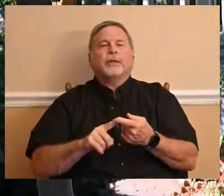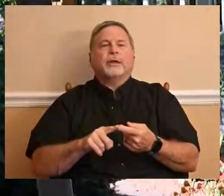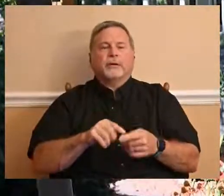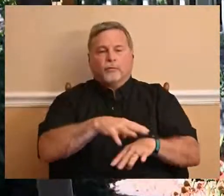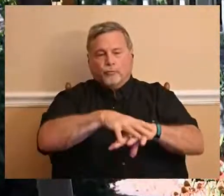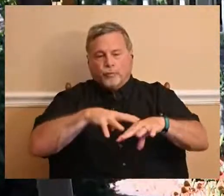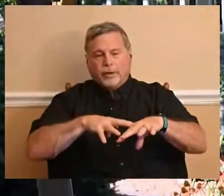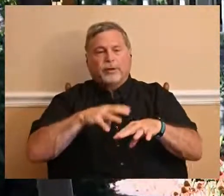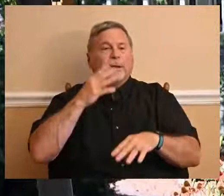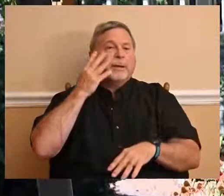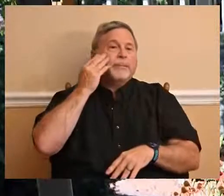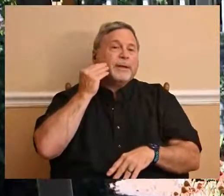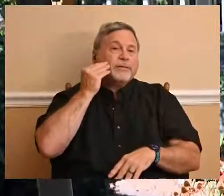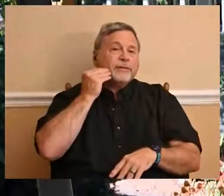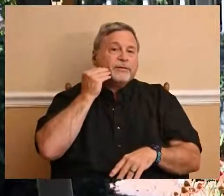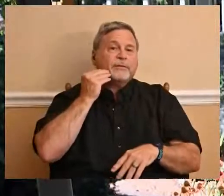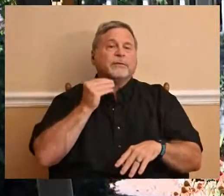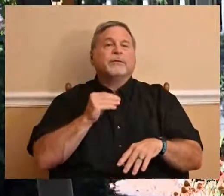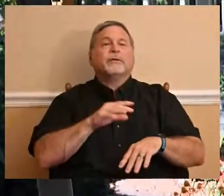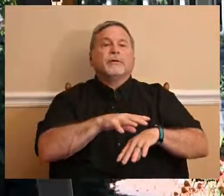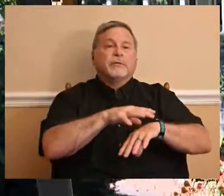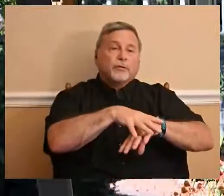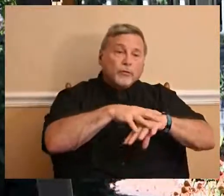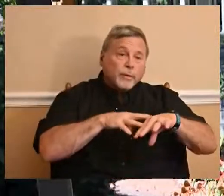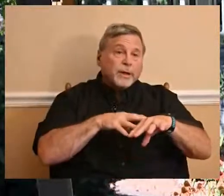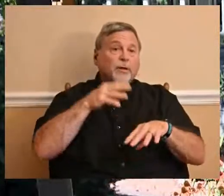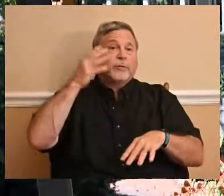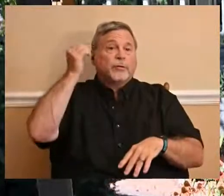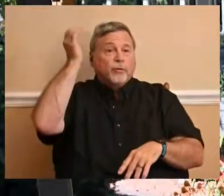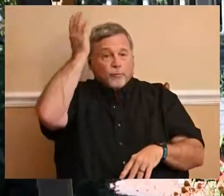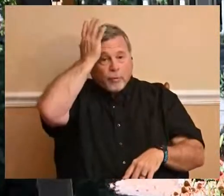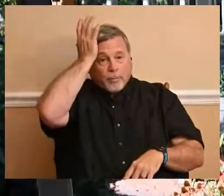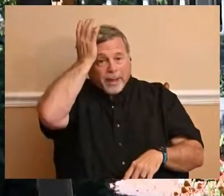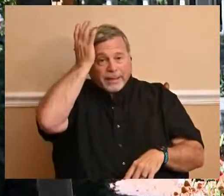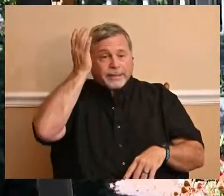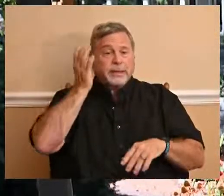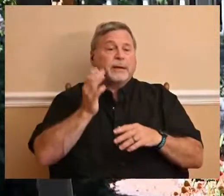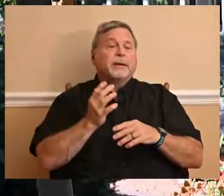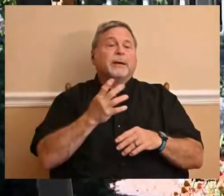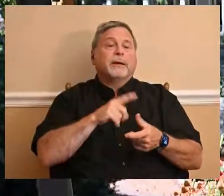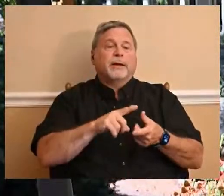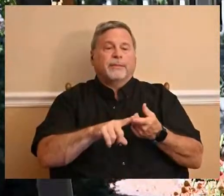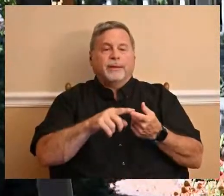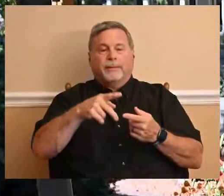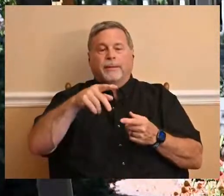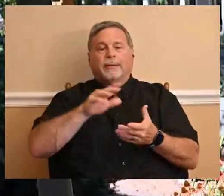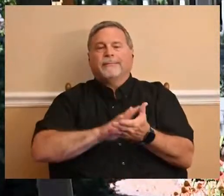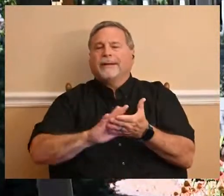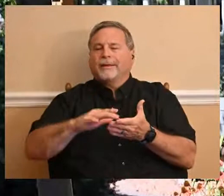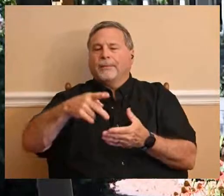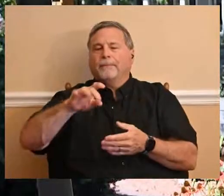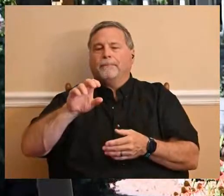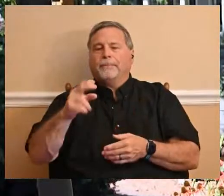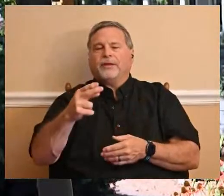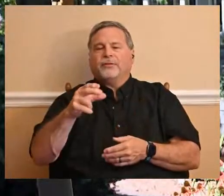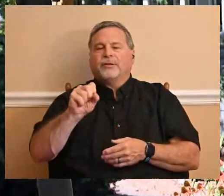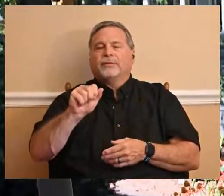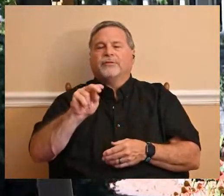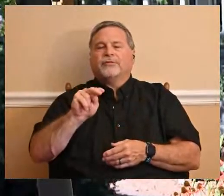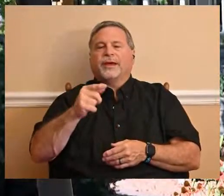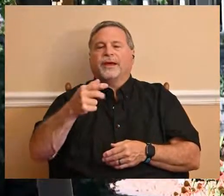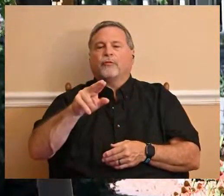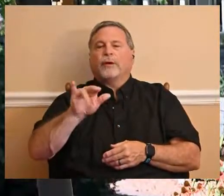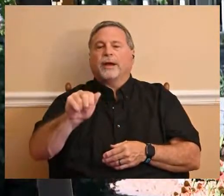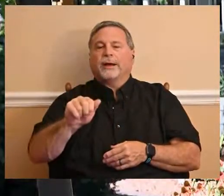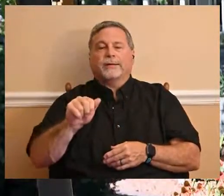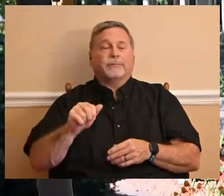the roasted or grilled romaine, and add to that a nice peach sangria. Can't get much better than this.